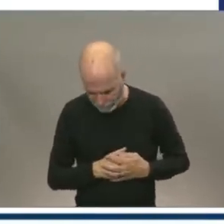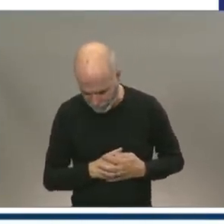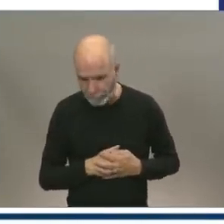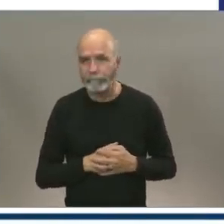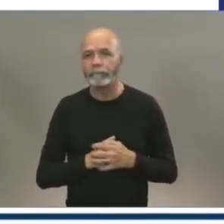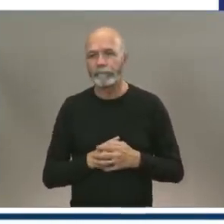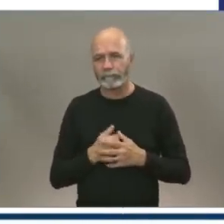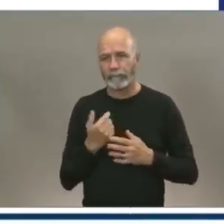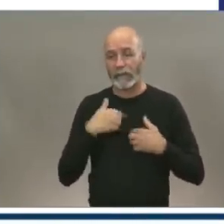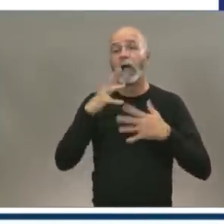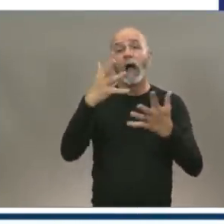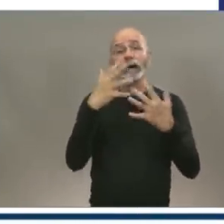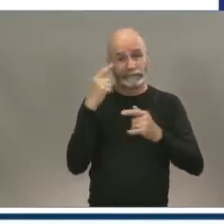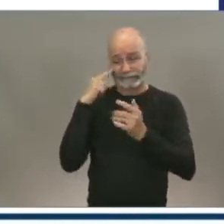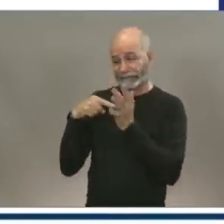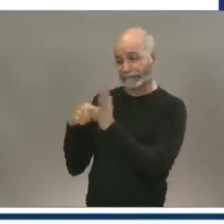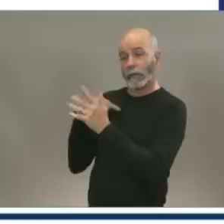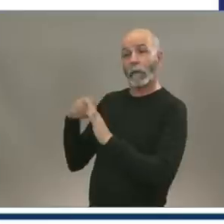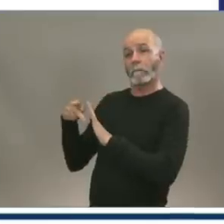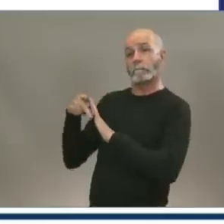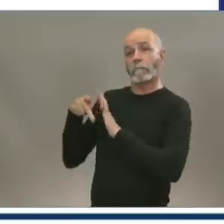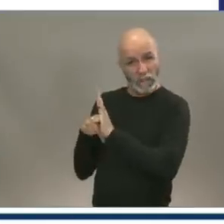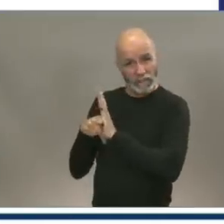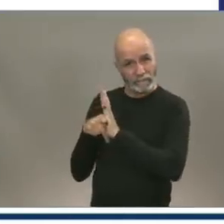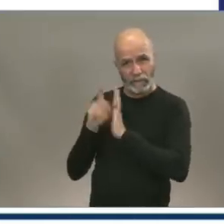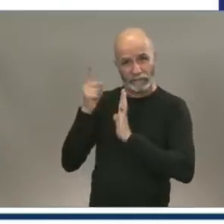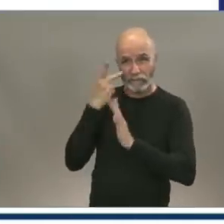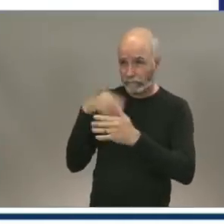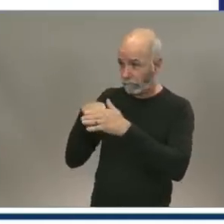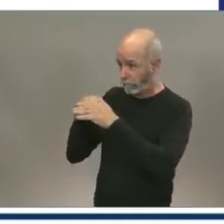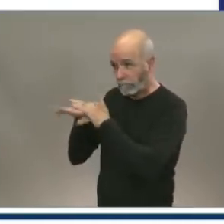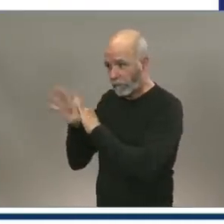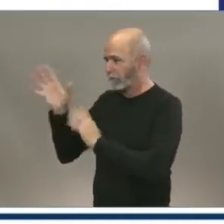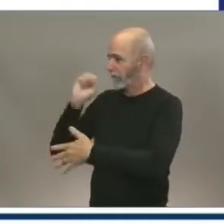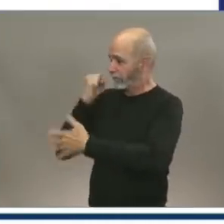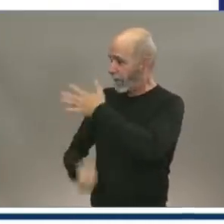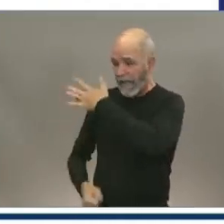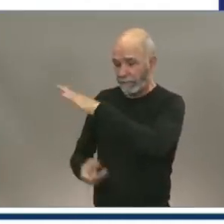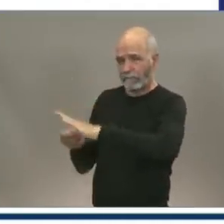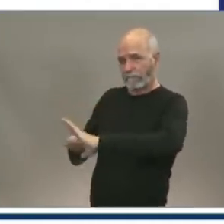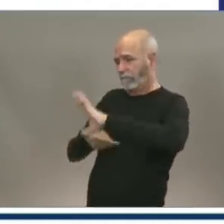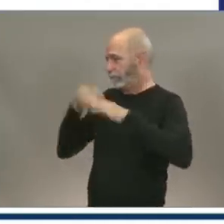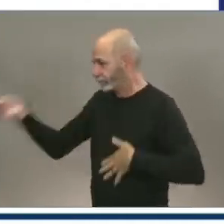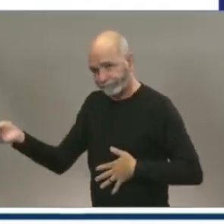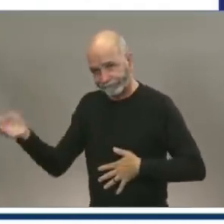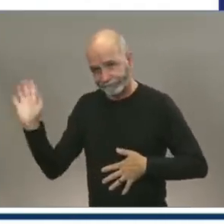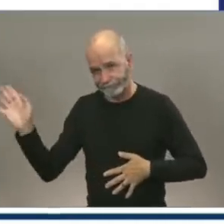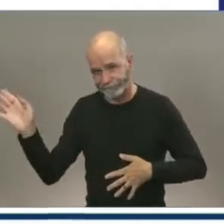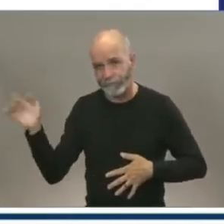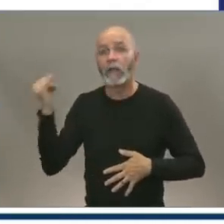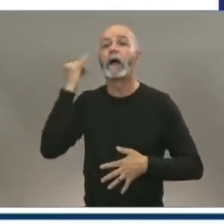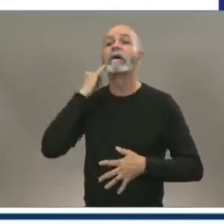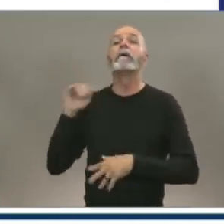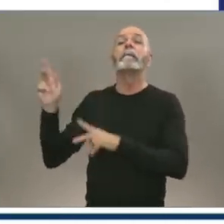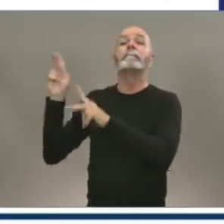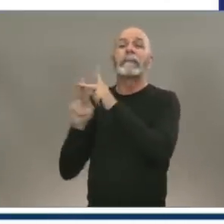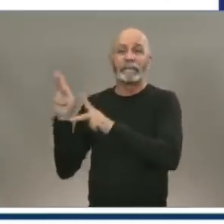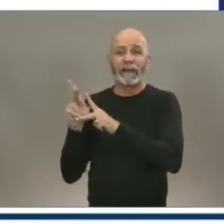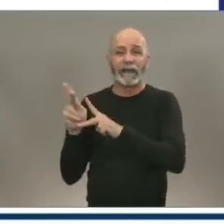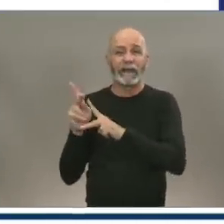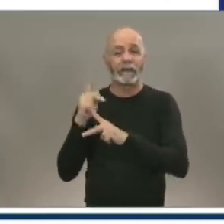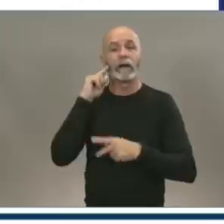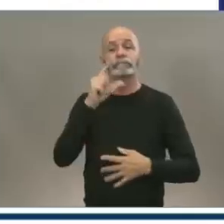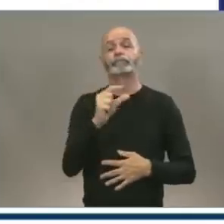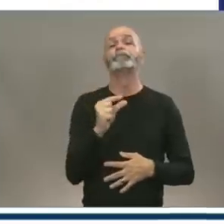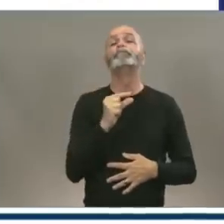policy we would have had in place, I suspect this group wouldn't have followed them. The pastor, What is the the pastor vaccination rate? insists that